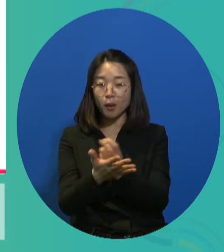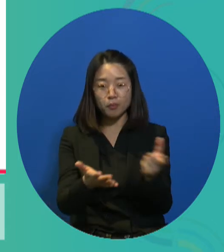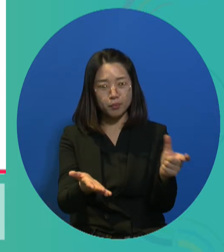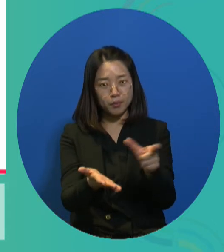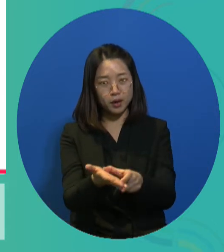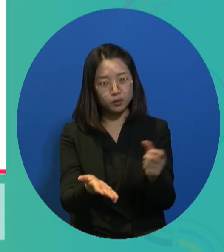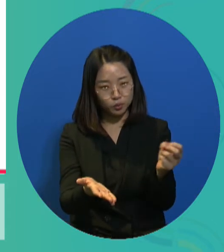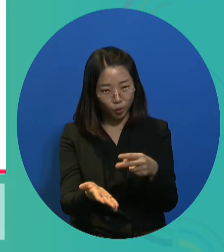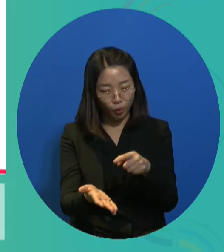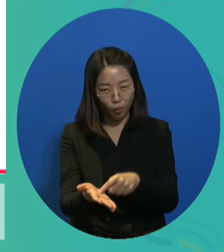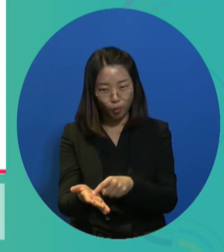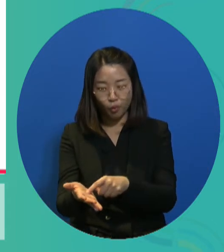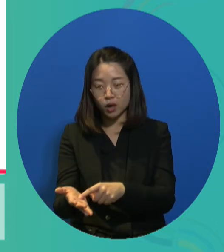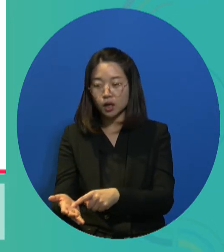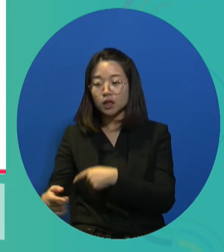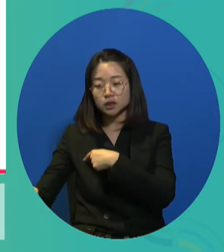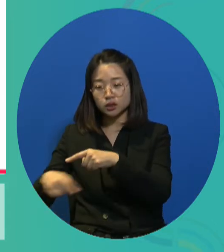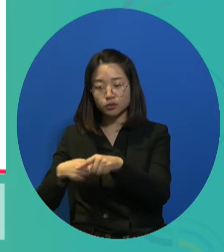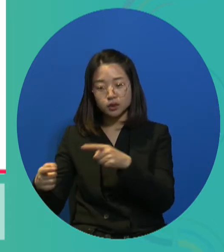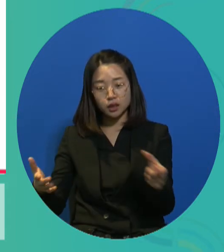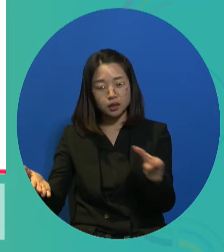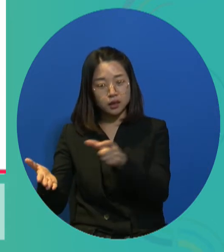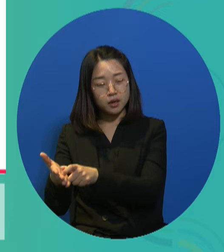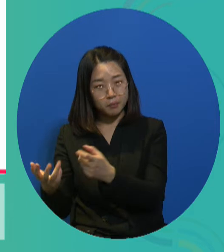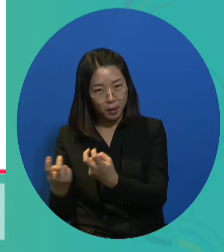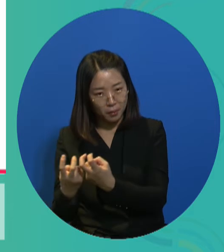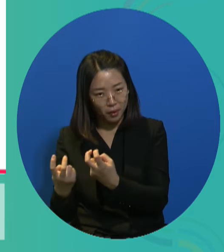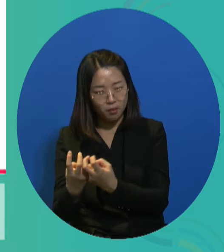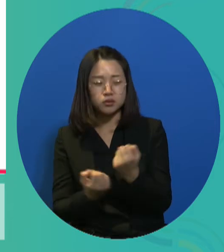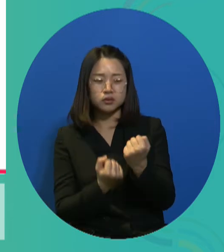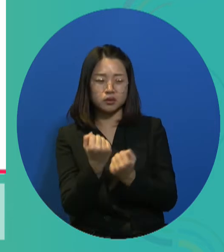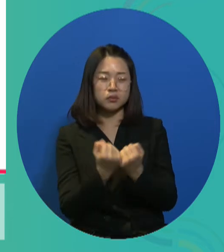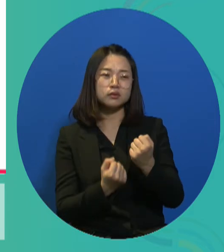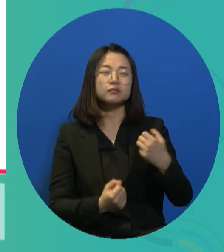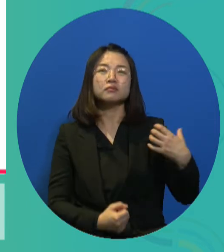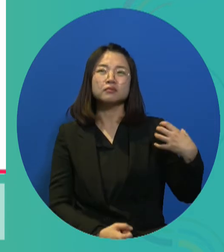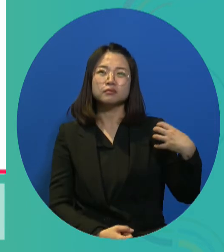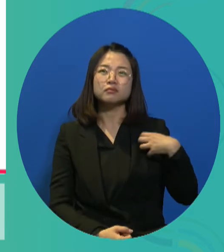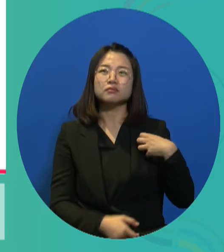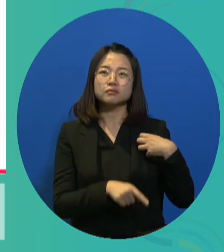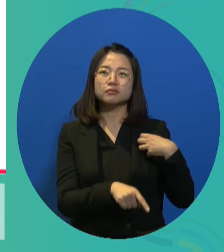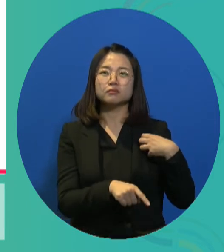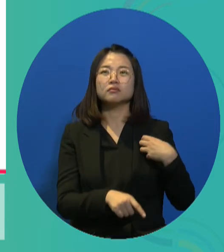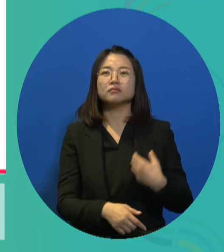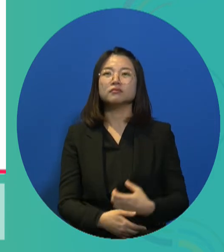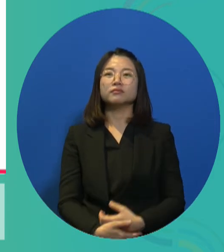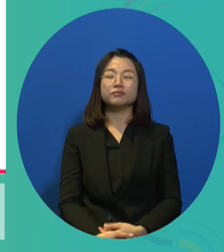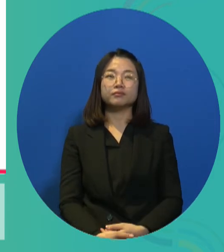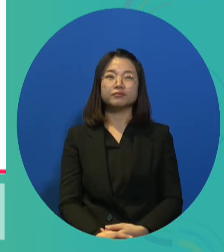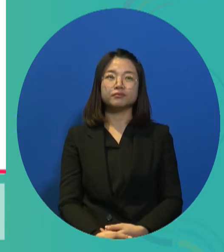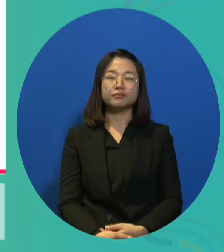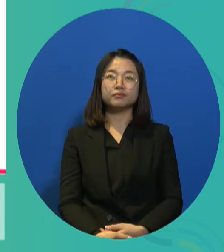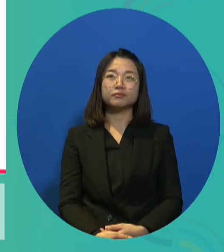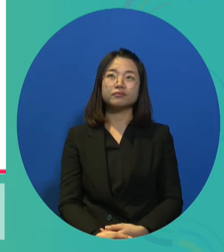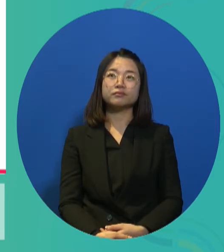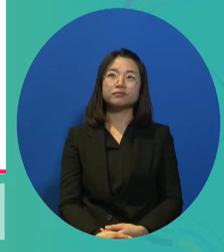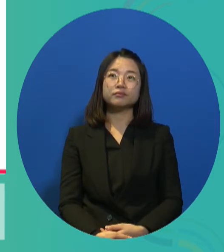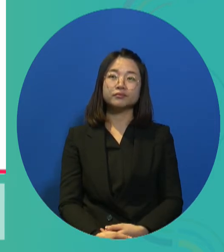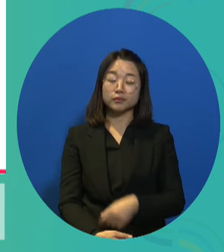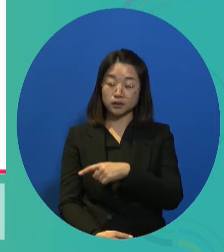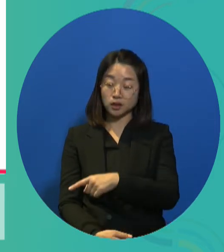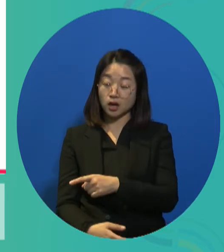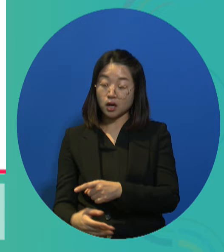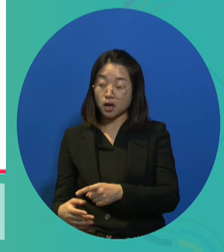we will be able to have opportunities to clarify on our understanding by exchanging